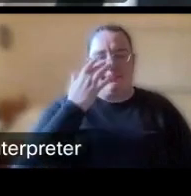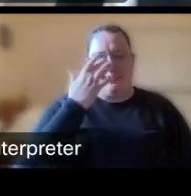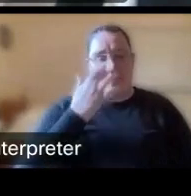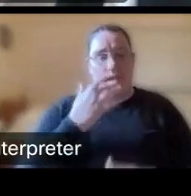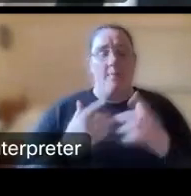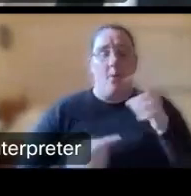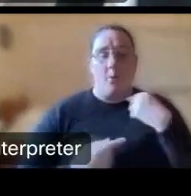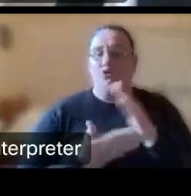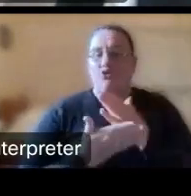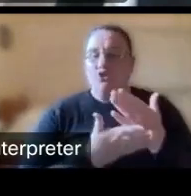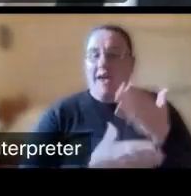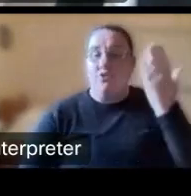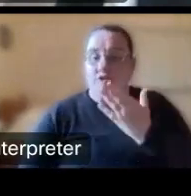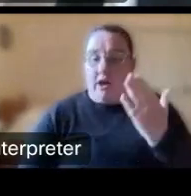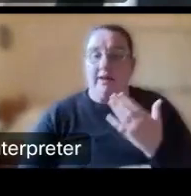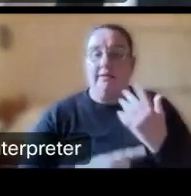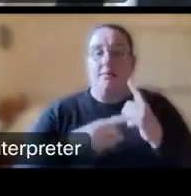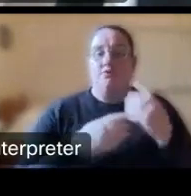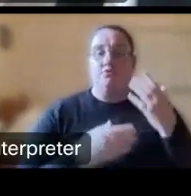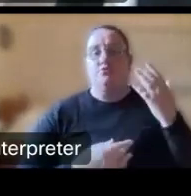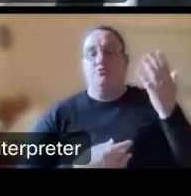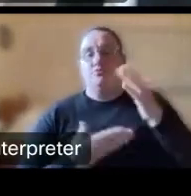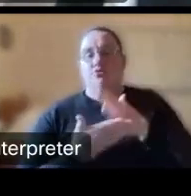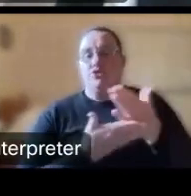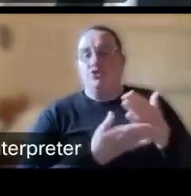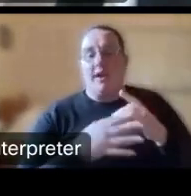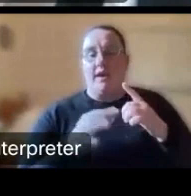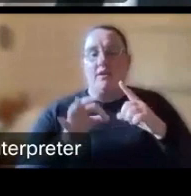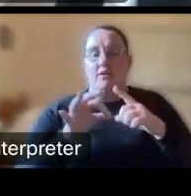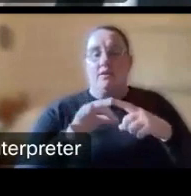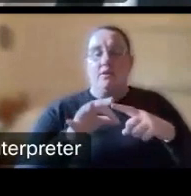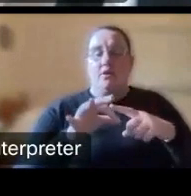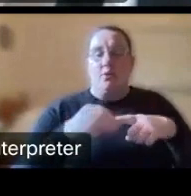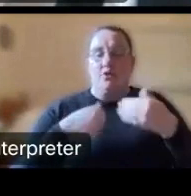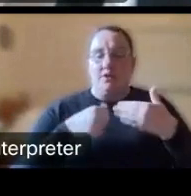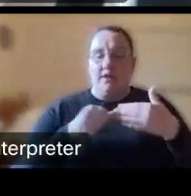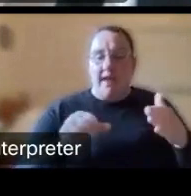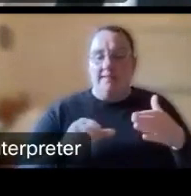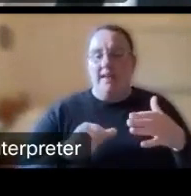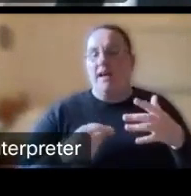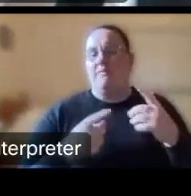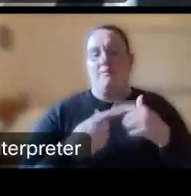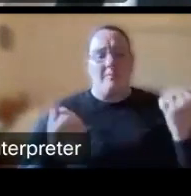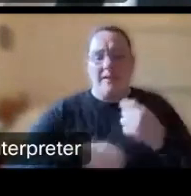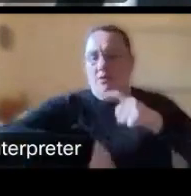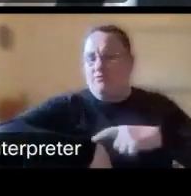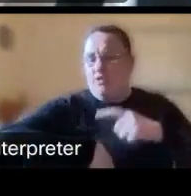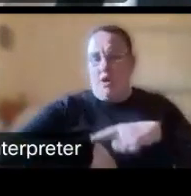share some Q&A documents, and also look, there's going to be still a lot of times for you to get in contact with us and give us your views